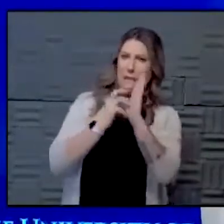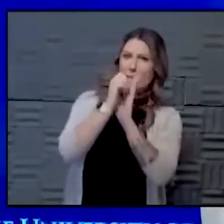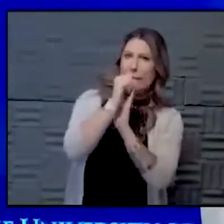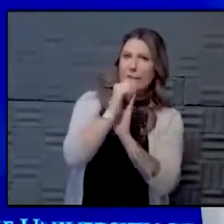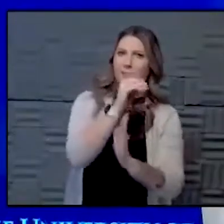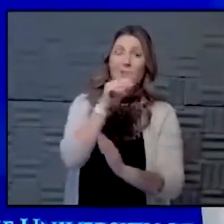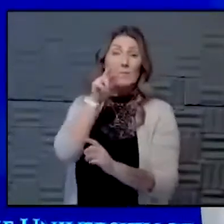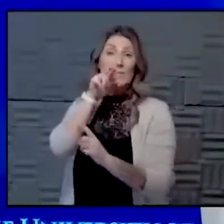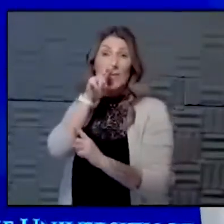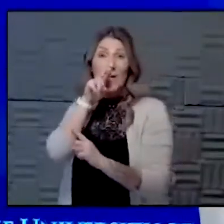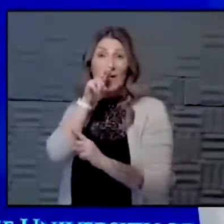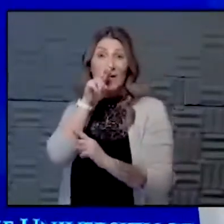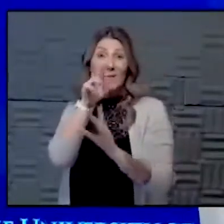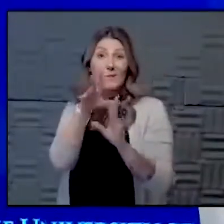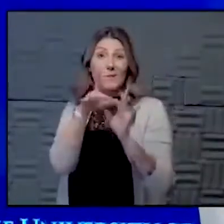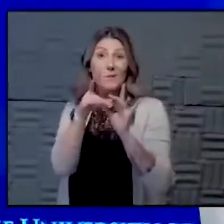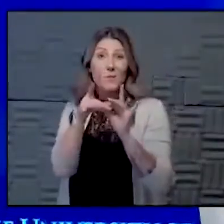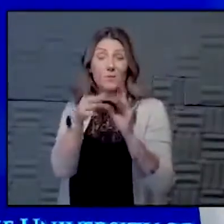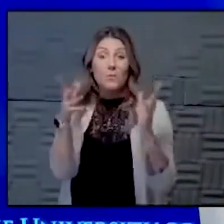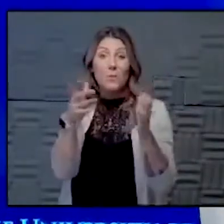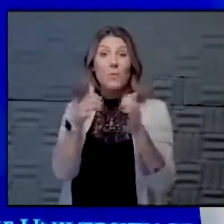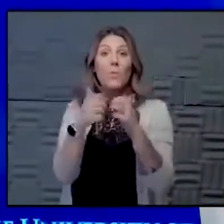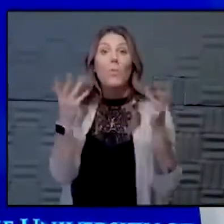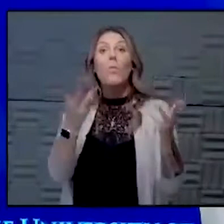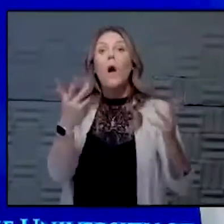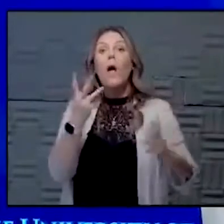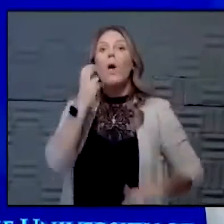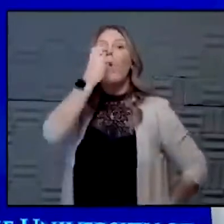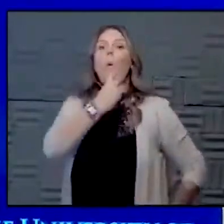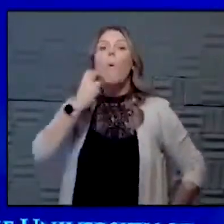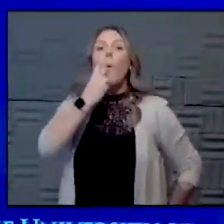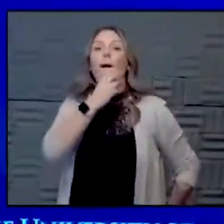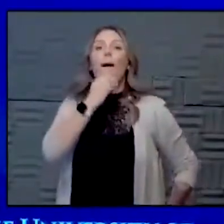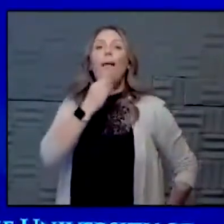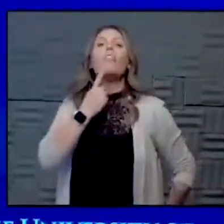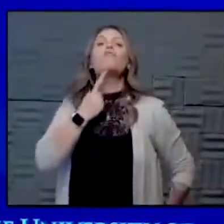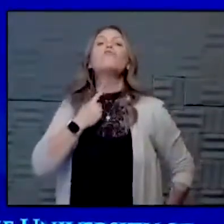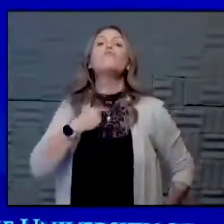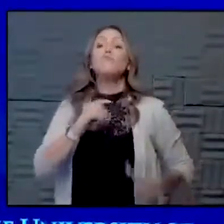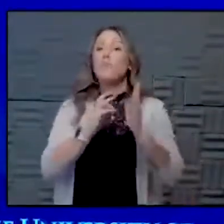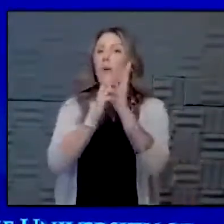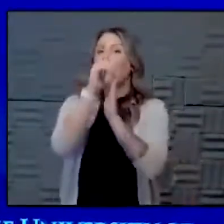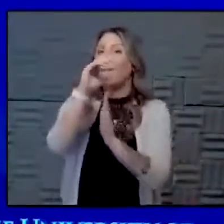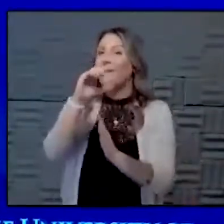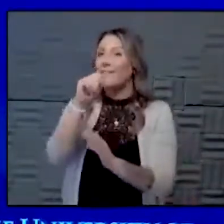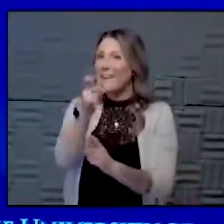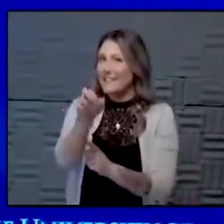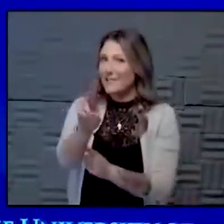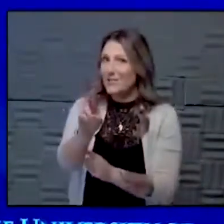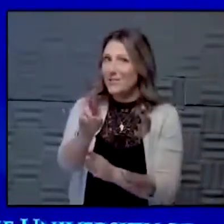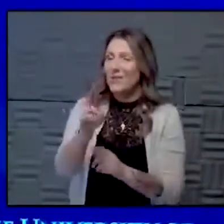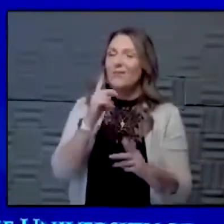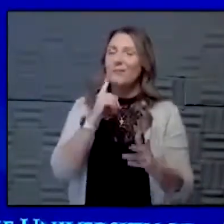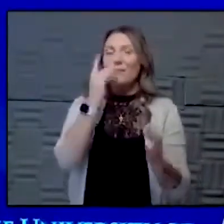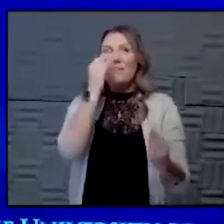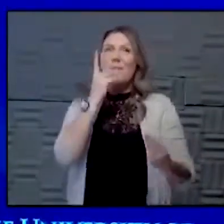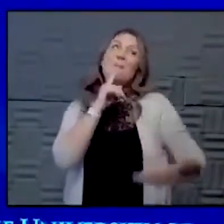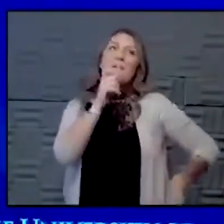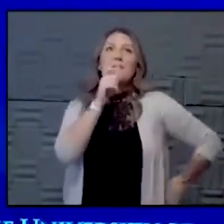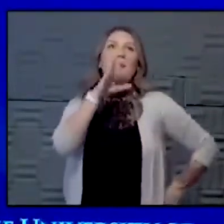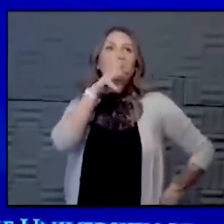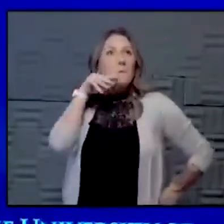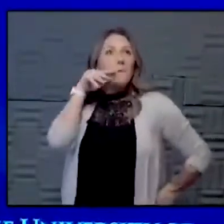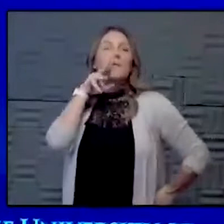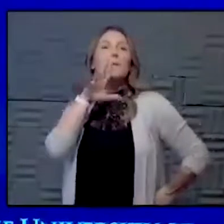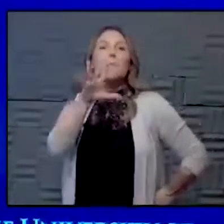especially associated with throat cancer and oral cancers. So you may think, I'm not inhaling, okay, but your throat